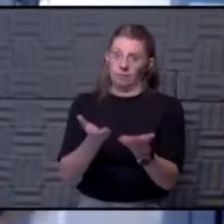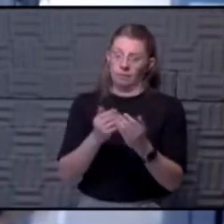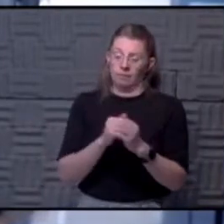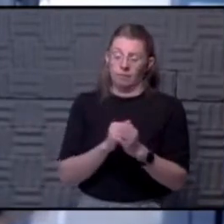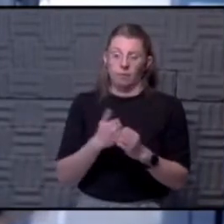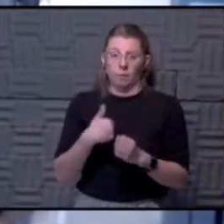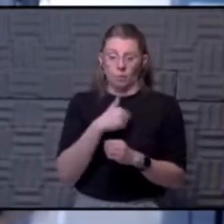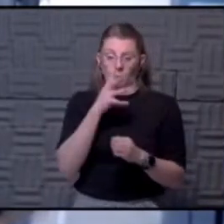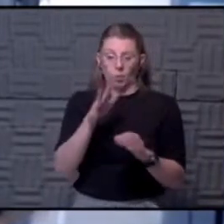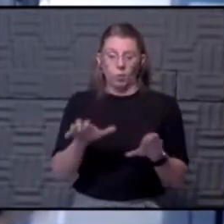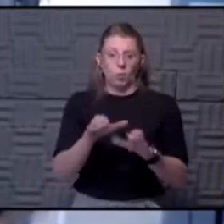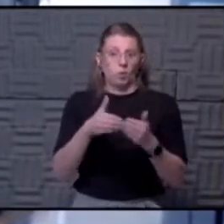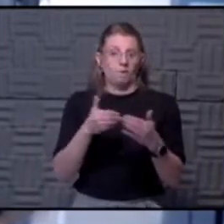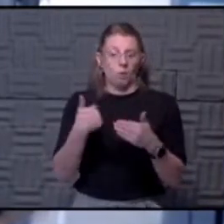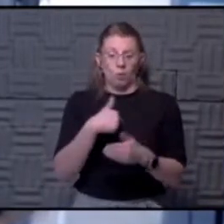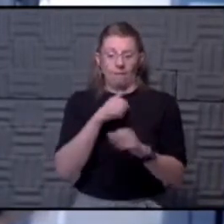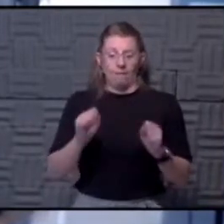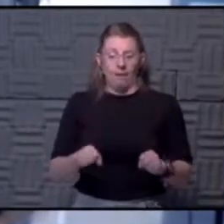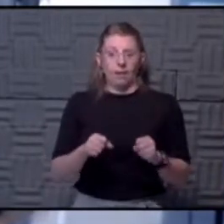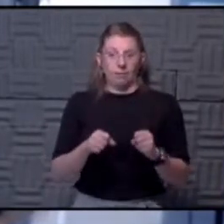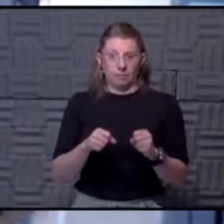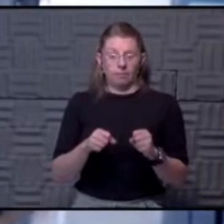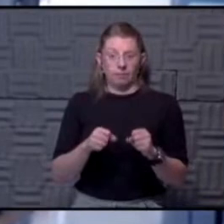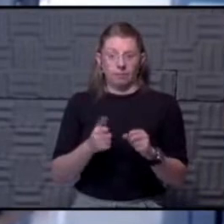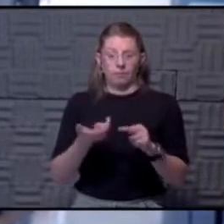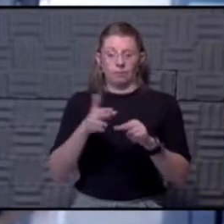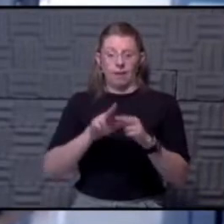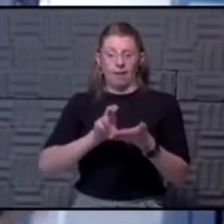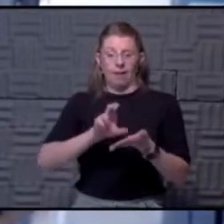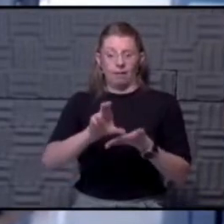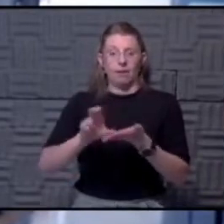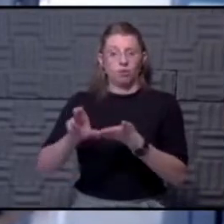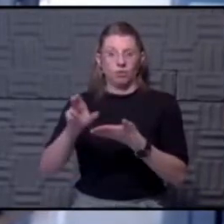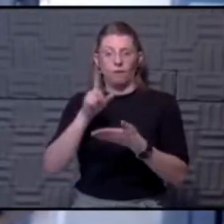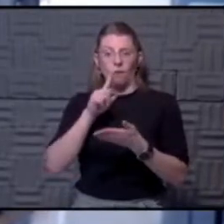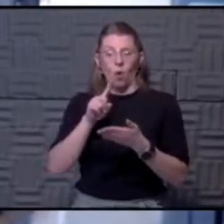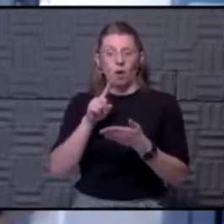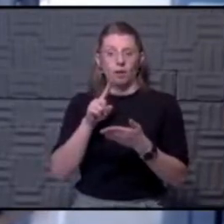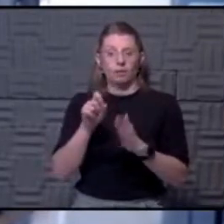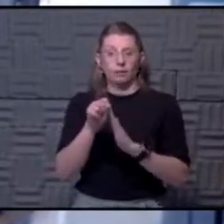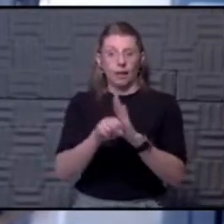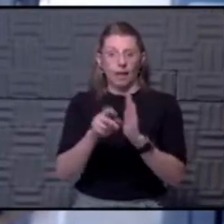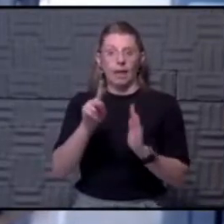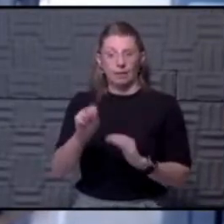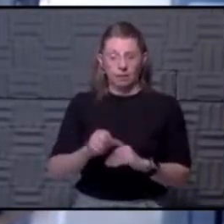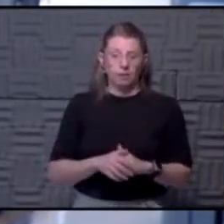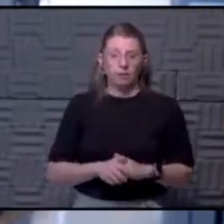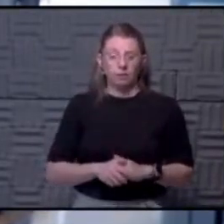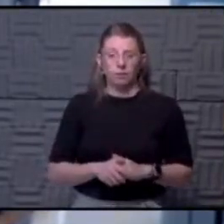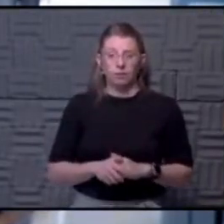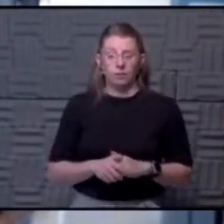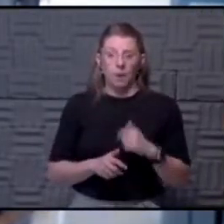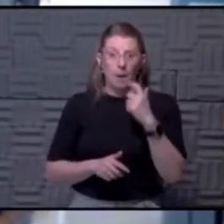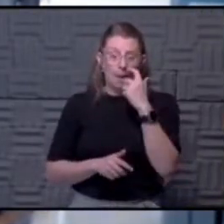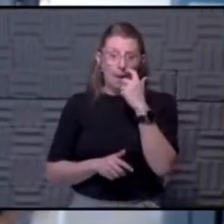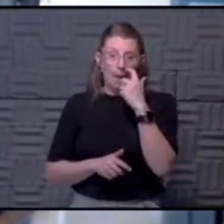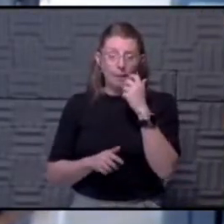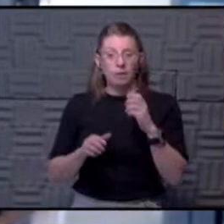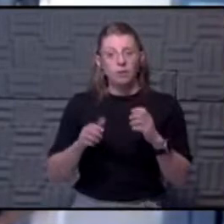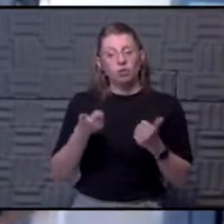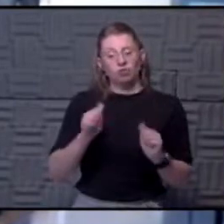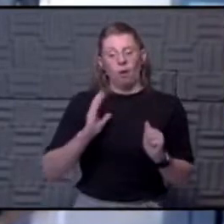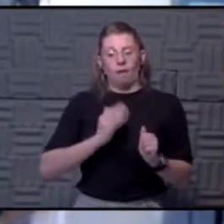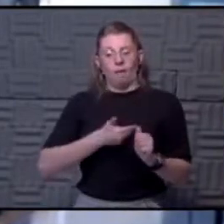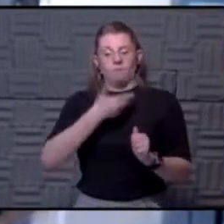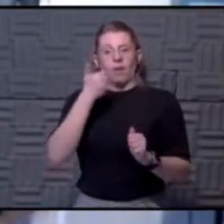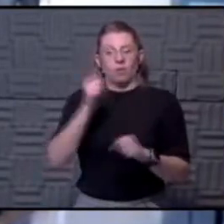we can to increase the amount of allocation to the state of Kansas, and then to try to do our very best, of